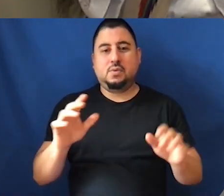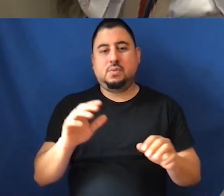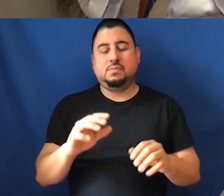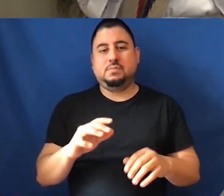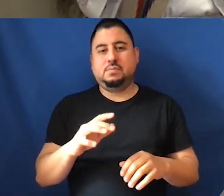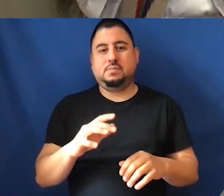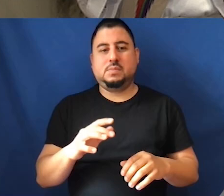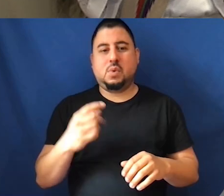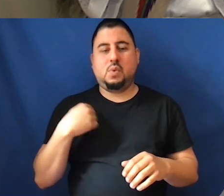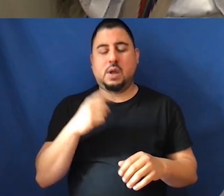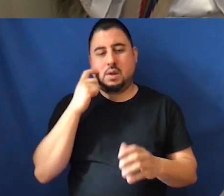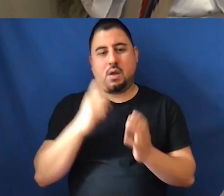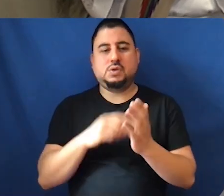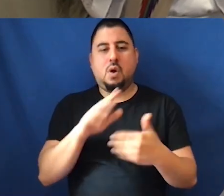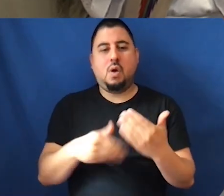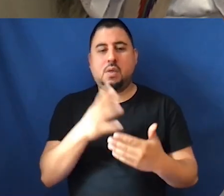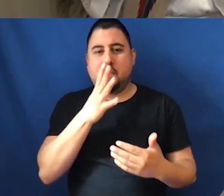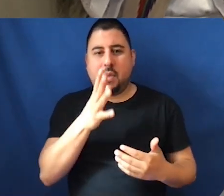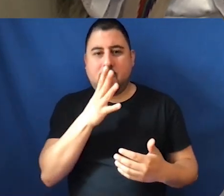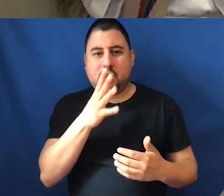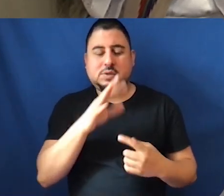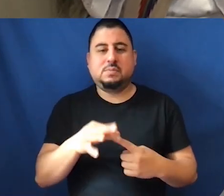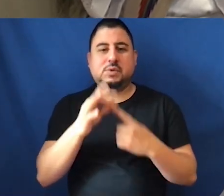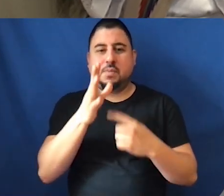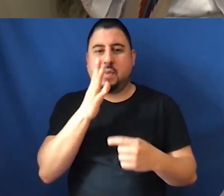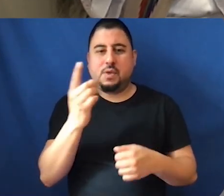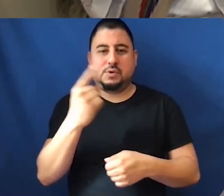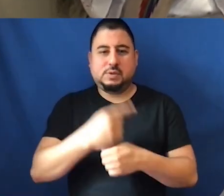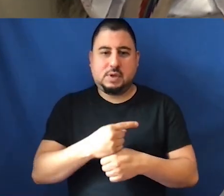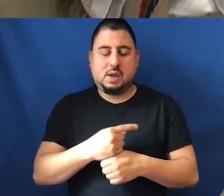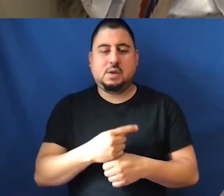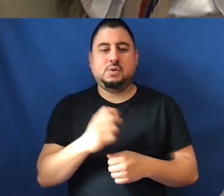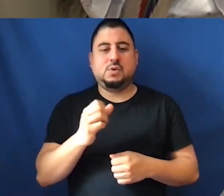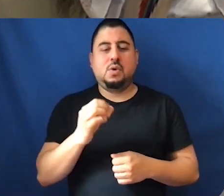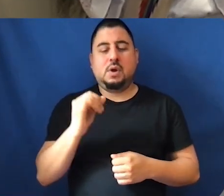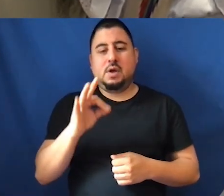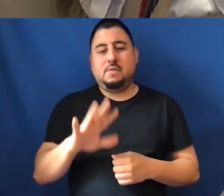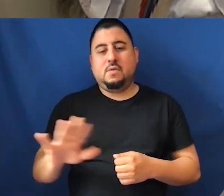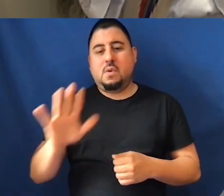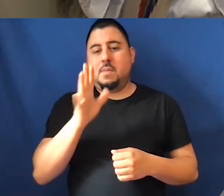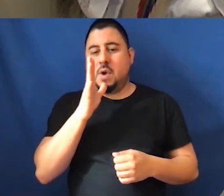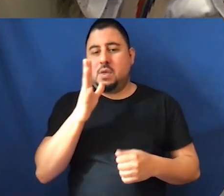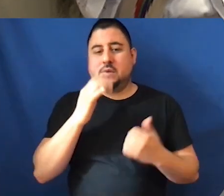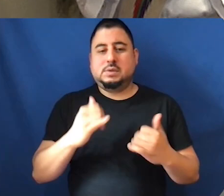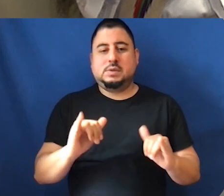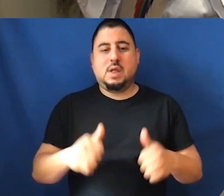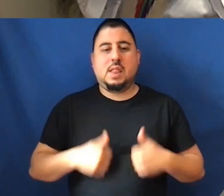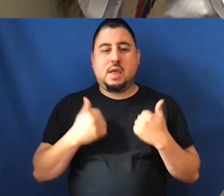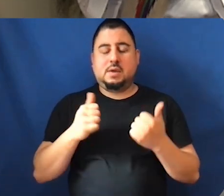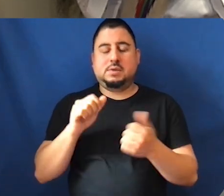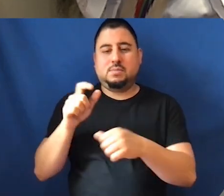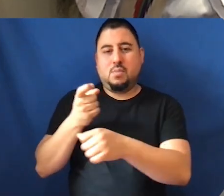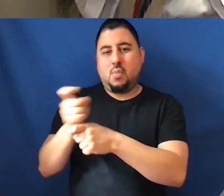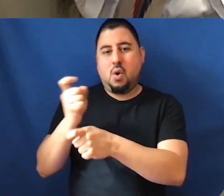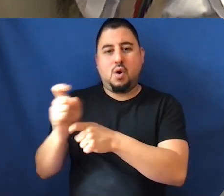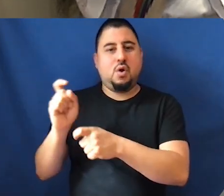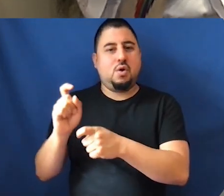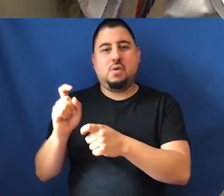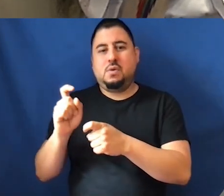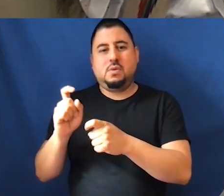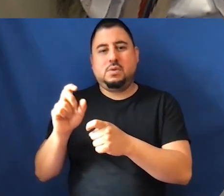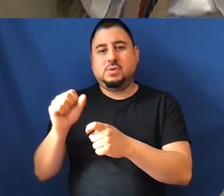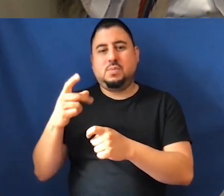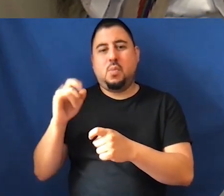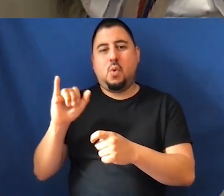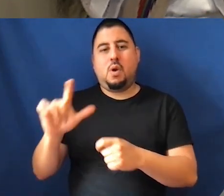remiss if we didn't acknowledge all the mothers on this very special Mother's Day. So if your mother is still living, please spoil her rotten today.